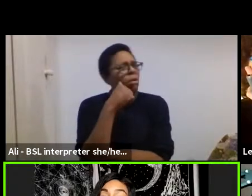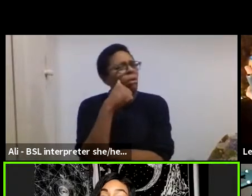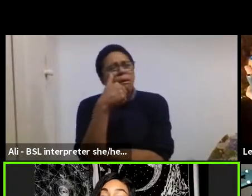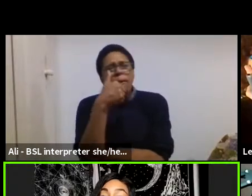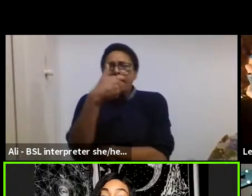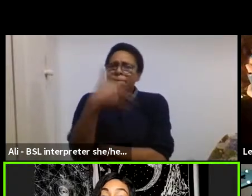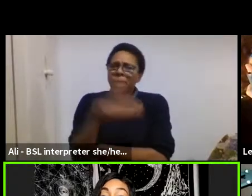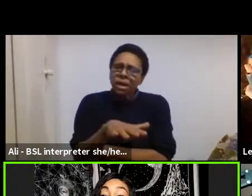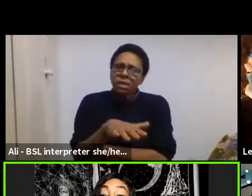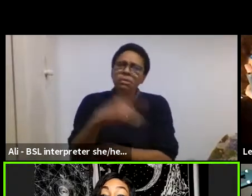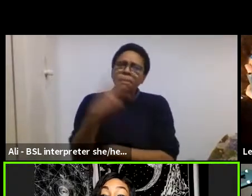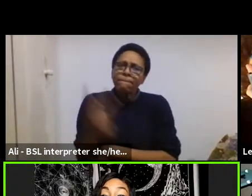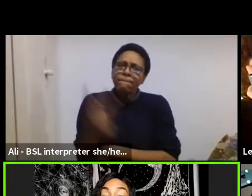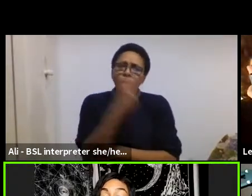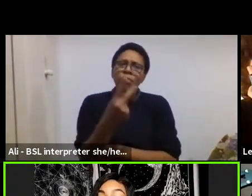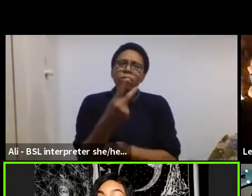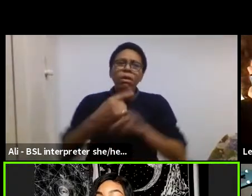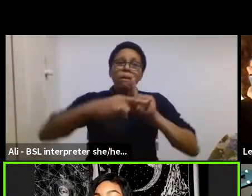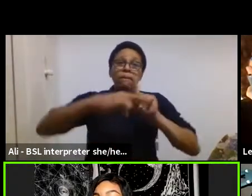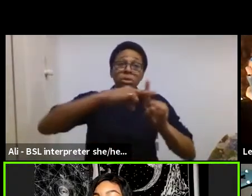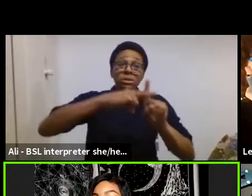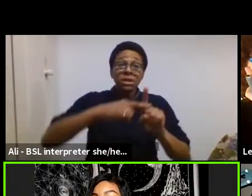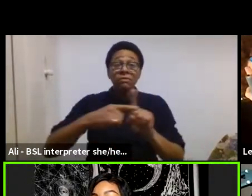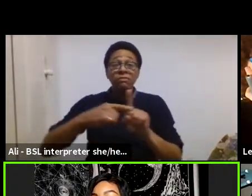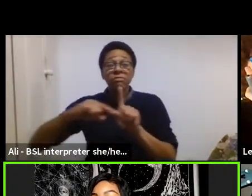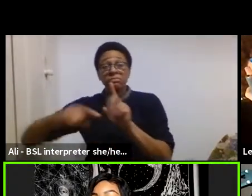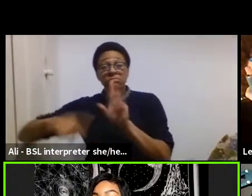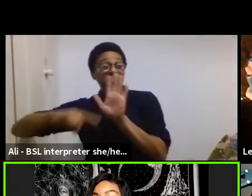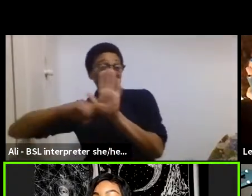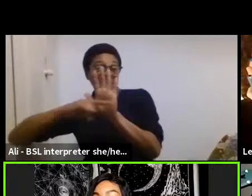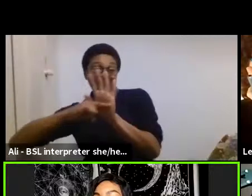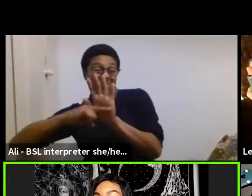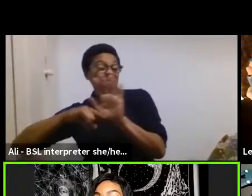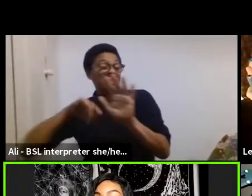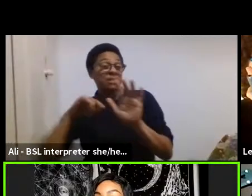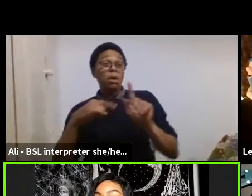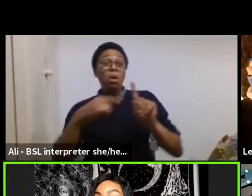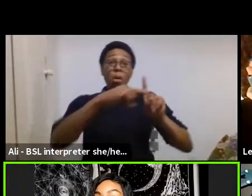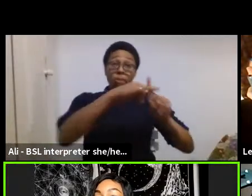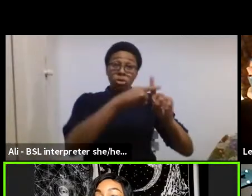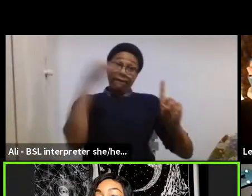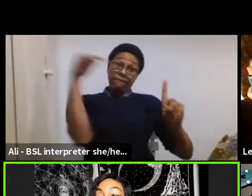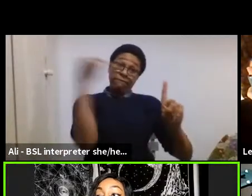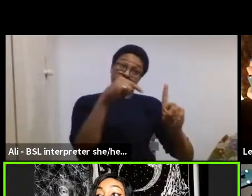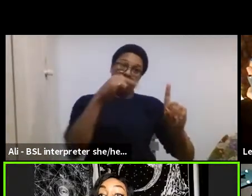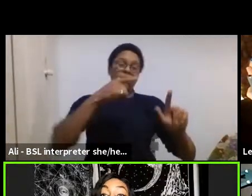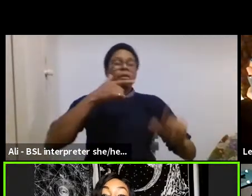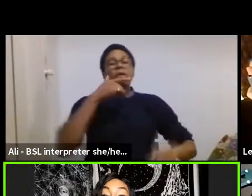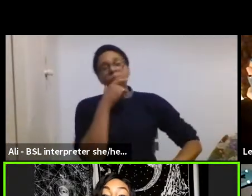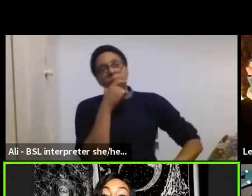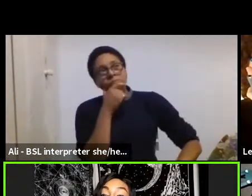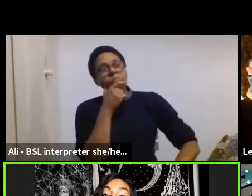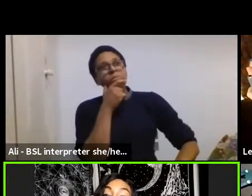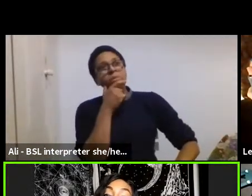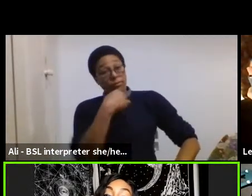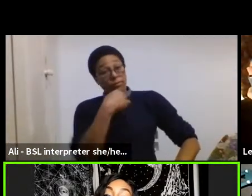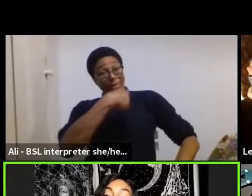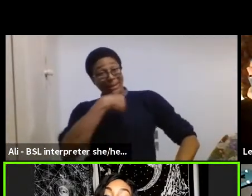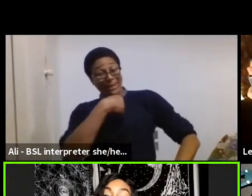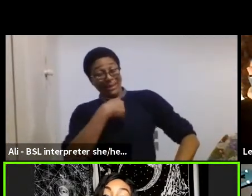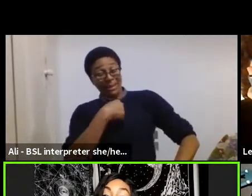and a negative. I think it's been positive in the sense that I it meant that for me,